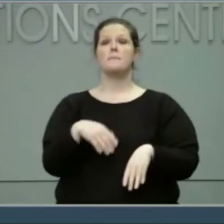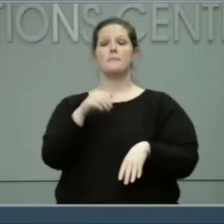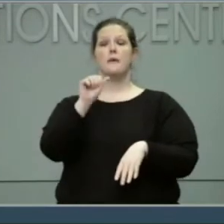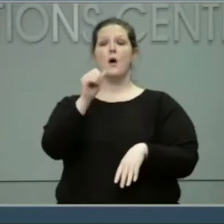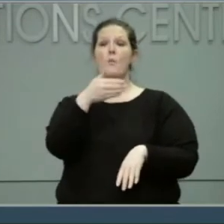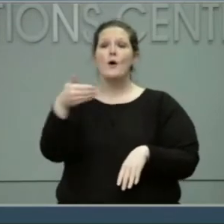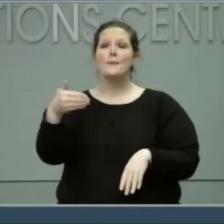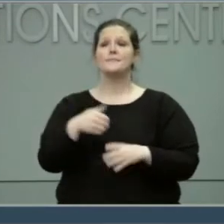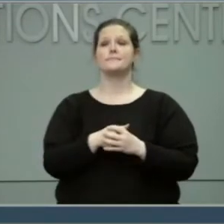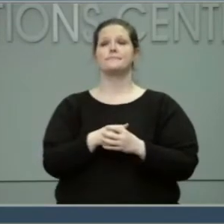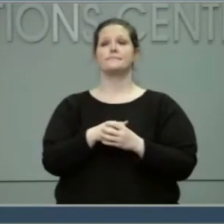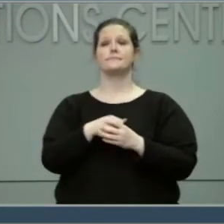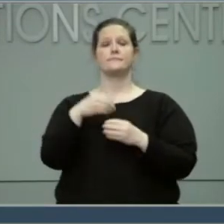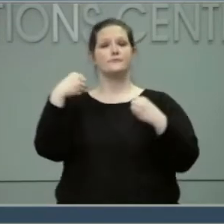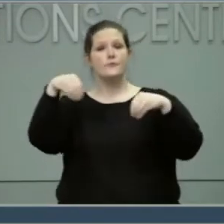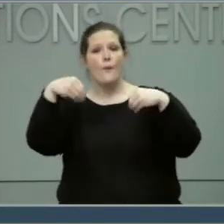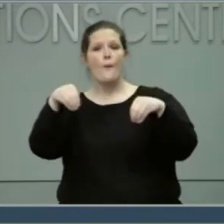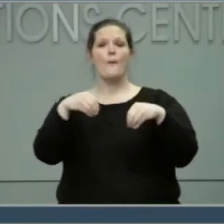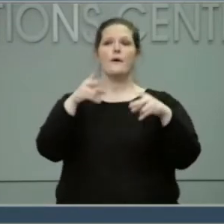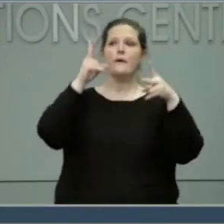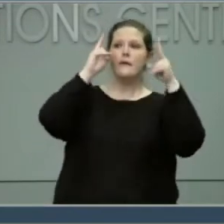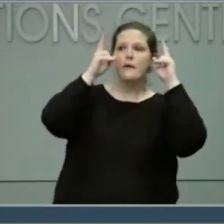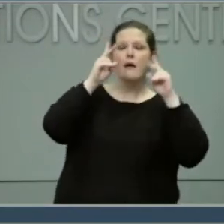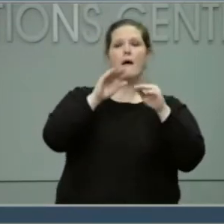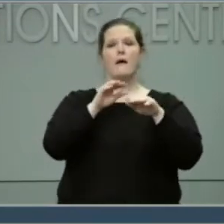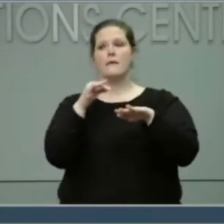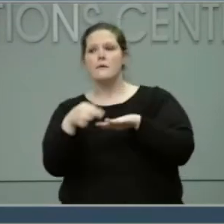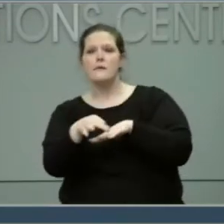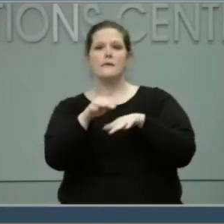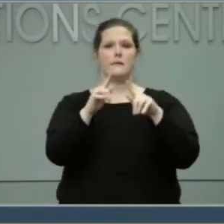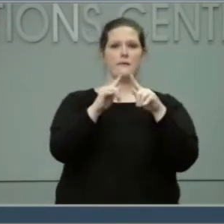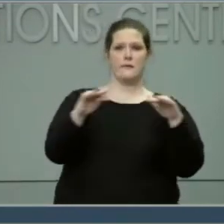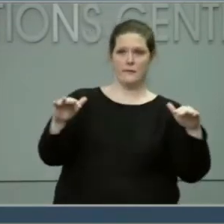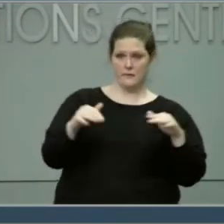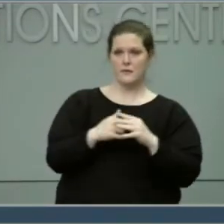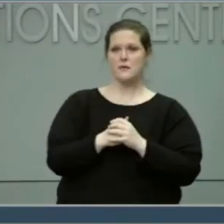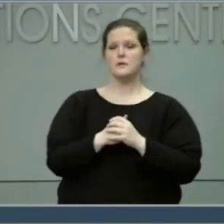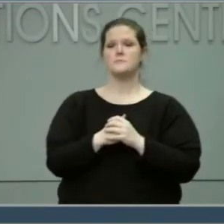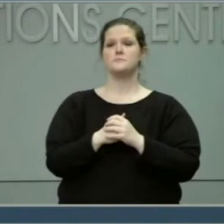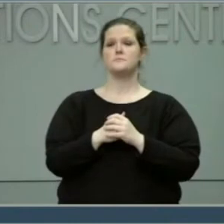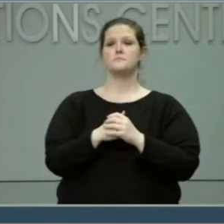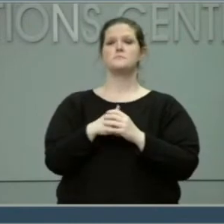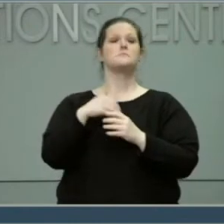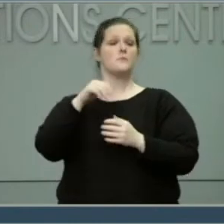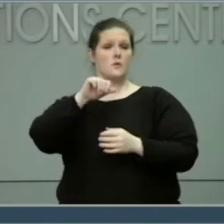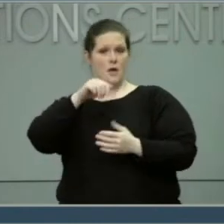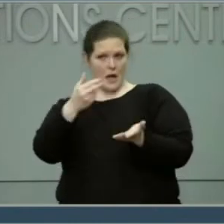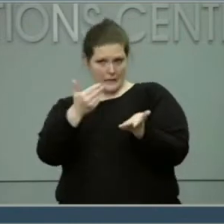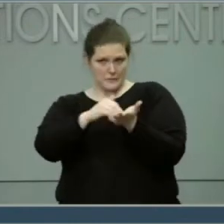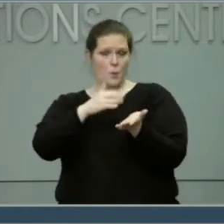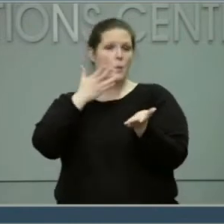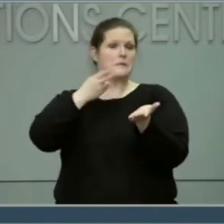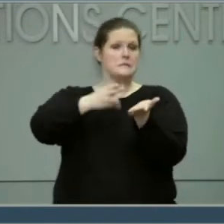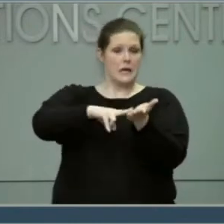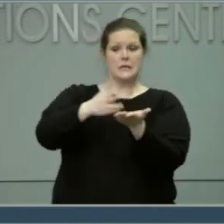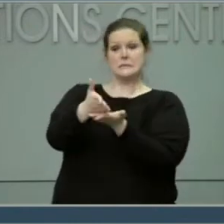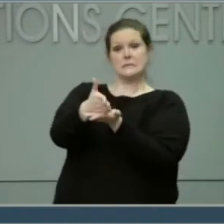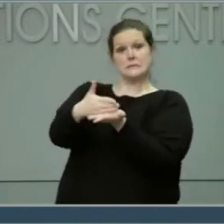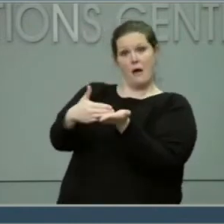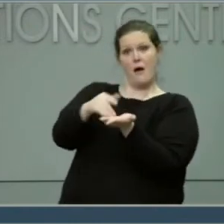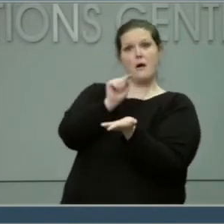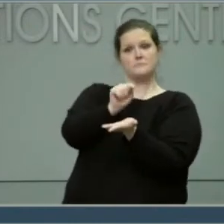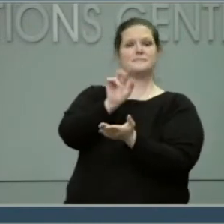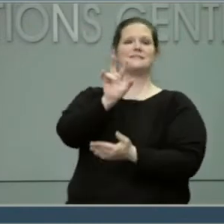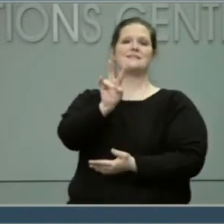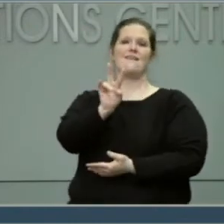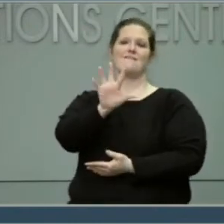shops. The new order will allow some places to increase capacity up to 75% indoors and